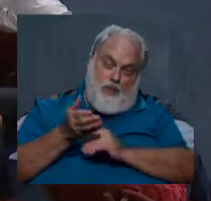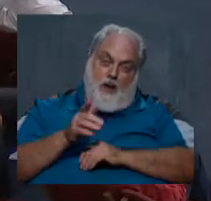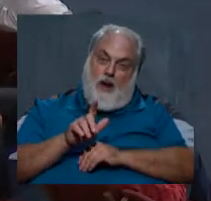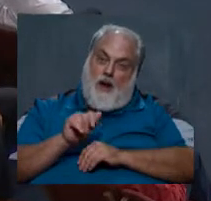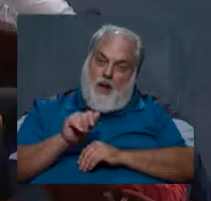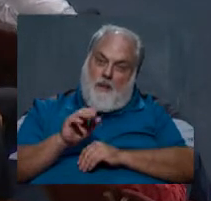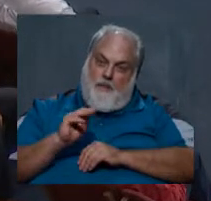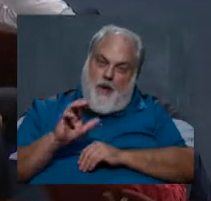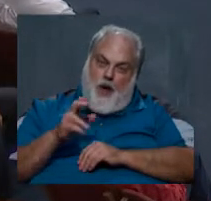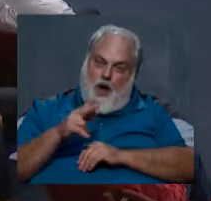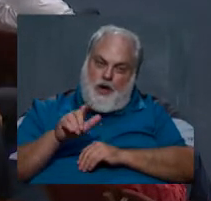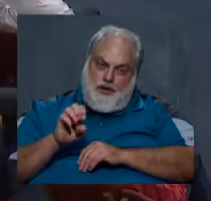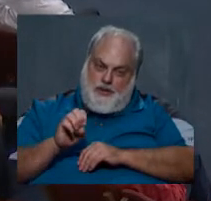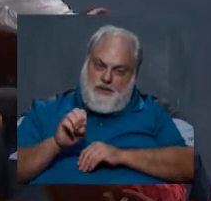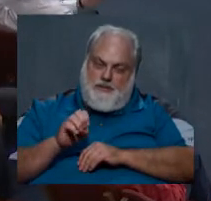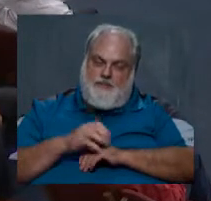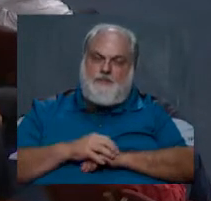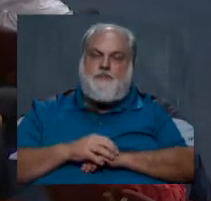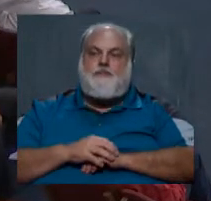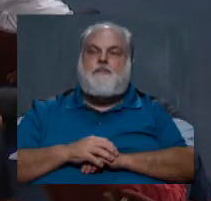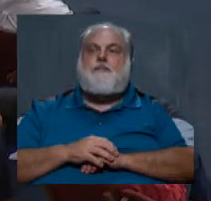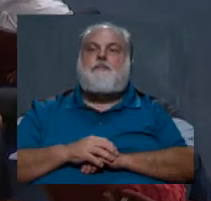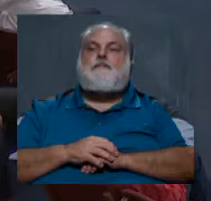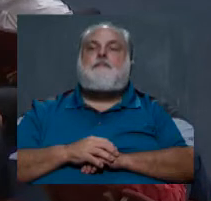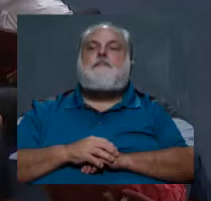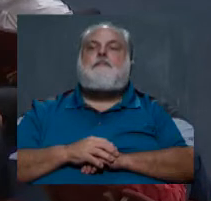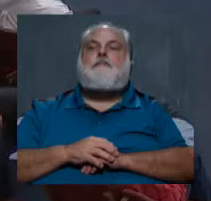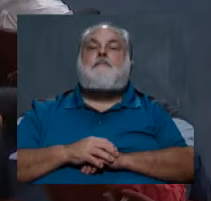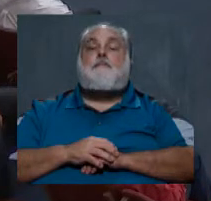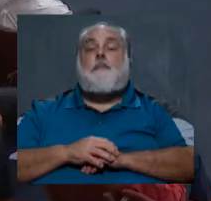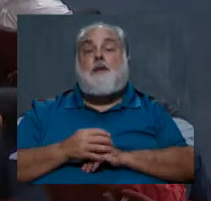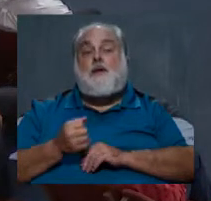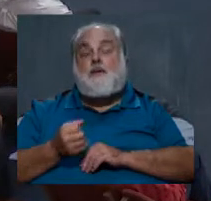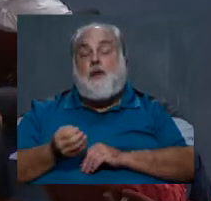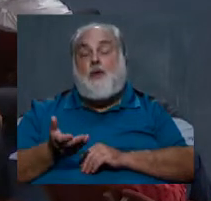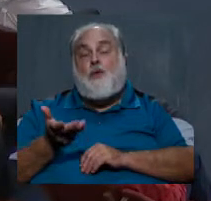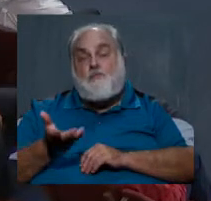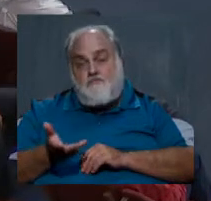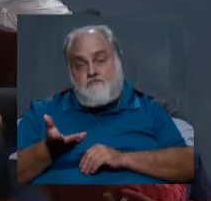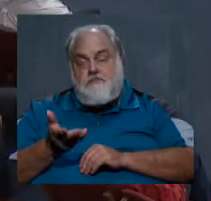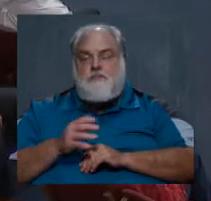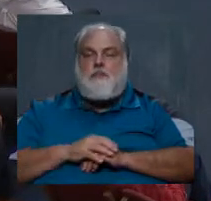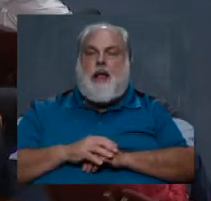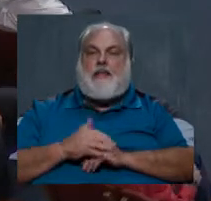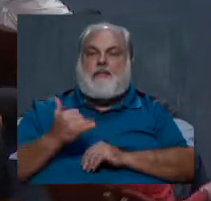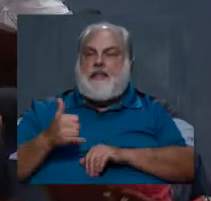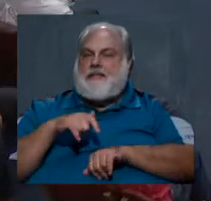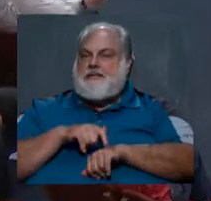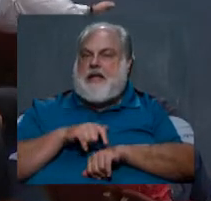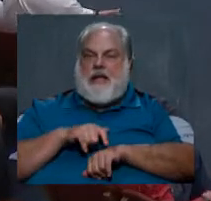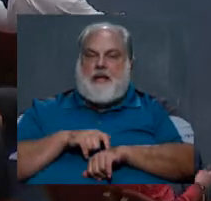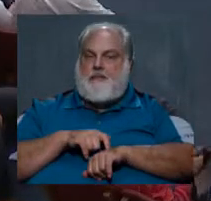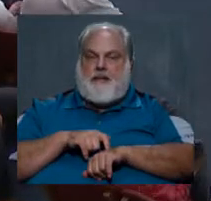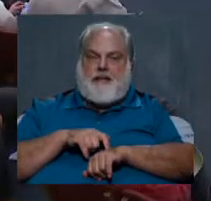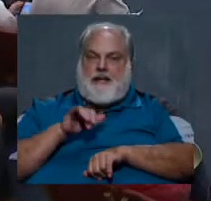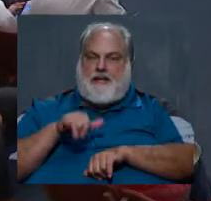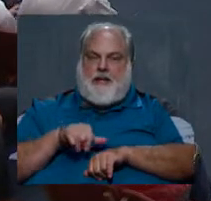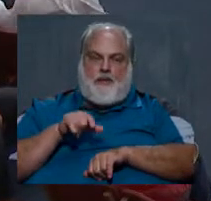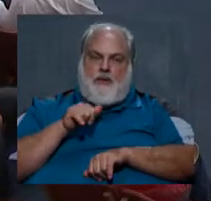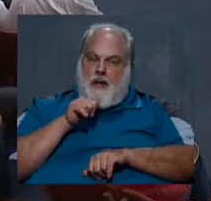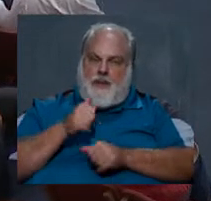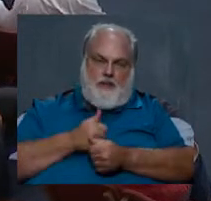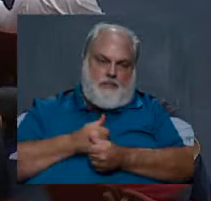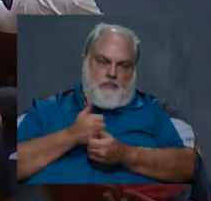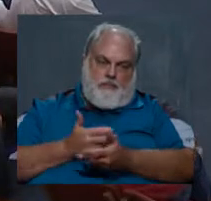or going up the Parkway. You know, so I look at this, the traffic at this point is not going to be the generator